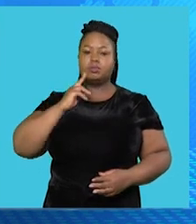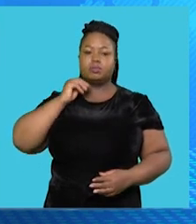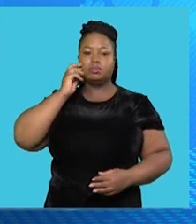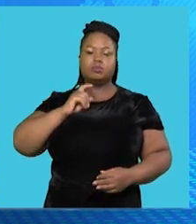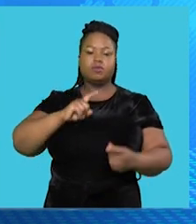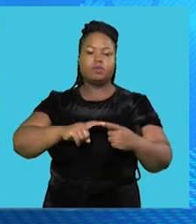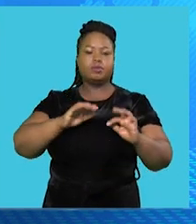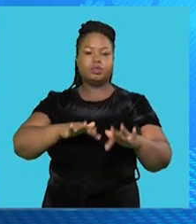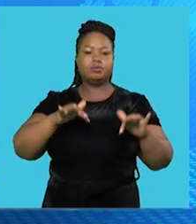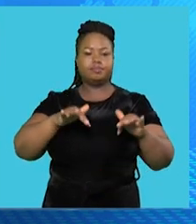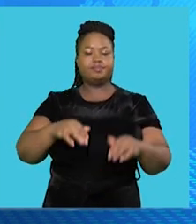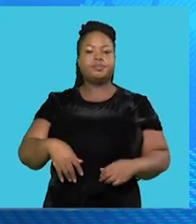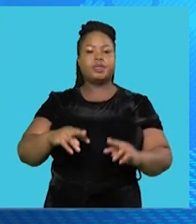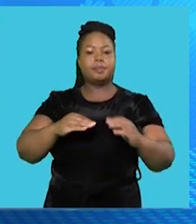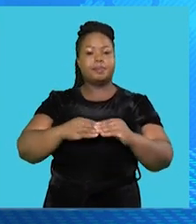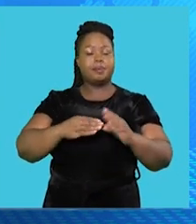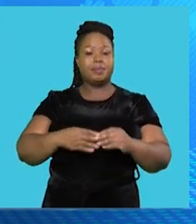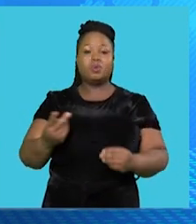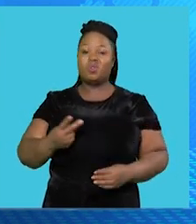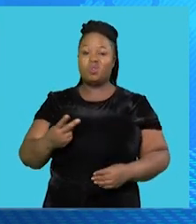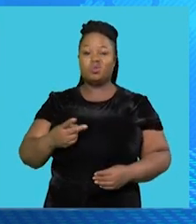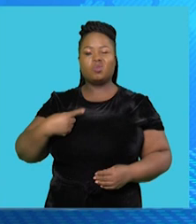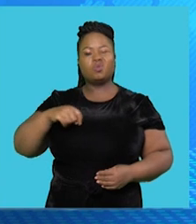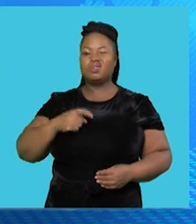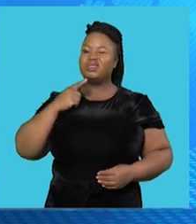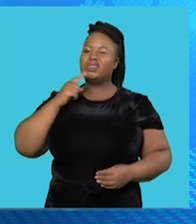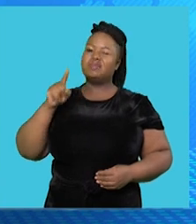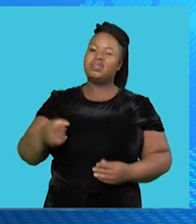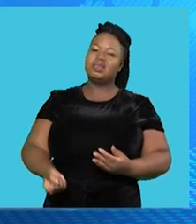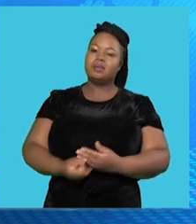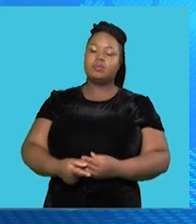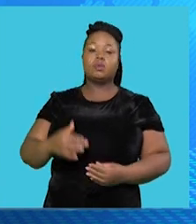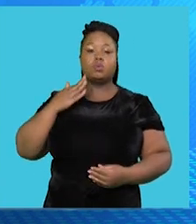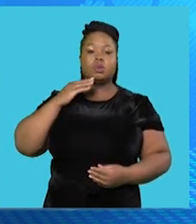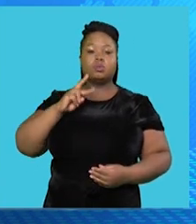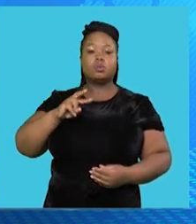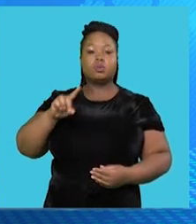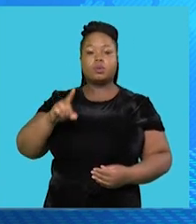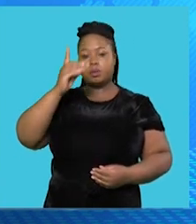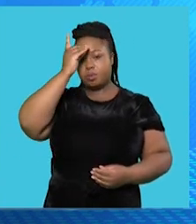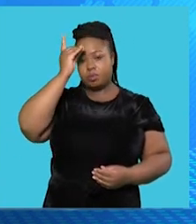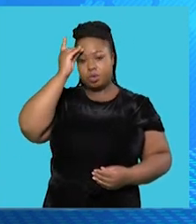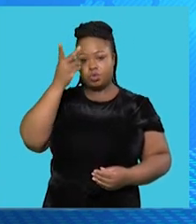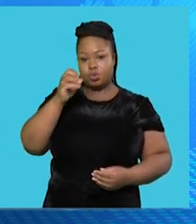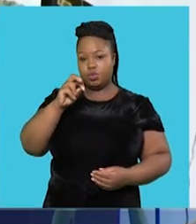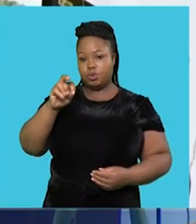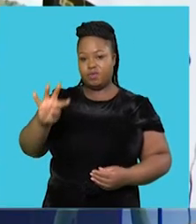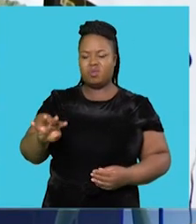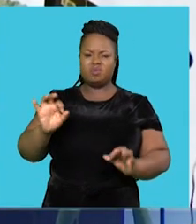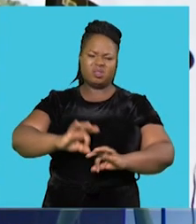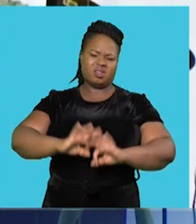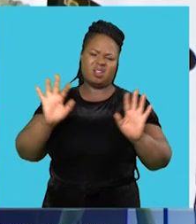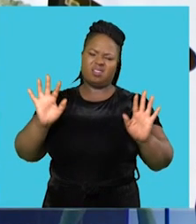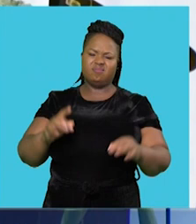National Assembly and as a Member of Parliament, which we had initially called for on the 21st of March 2024. It was clear at the time